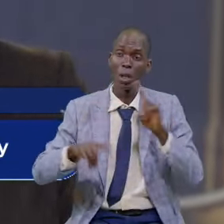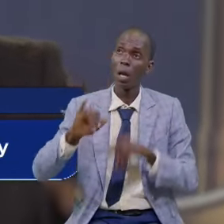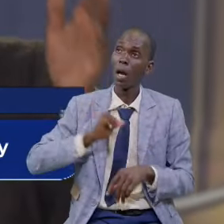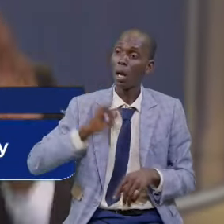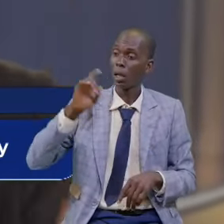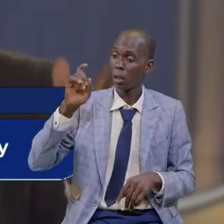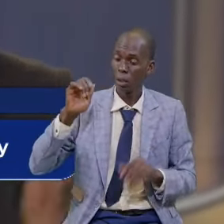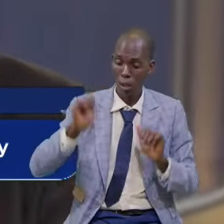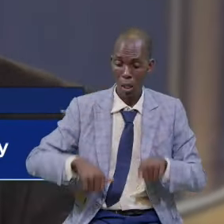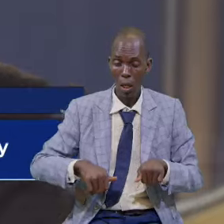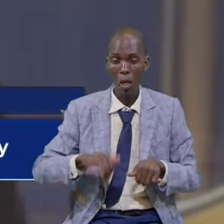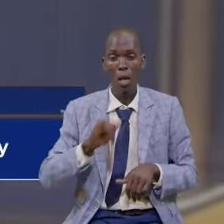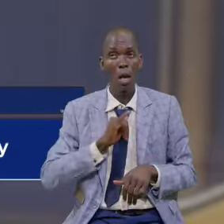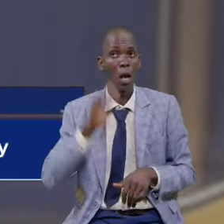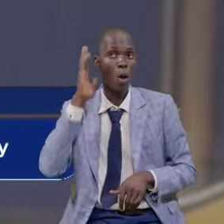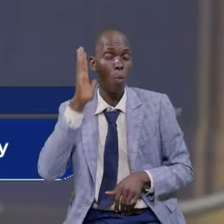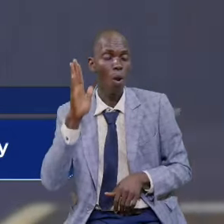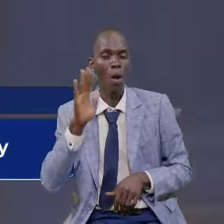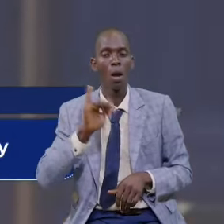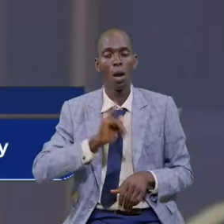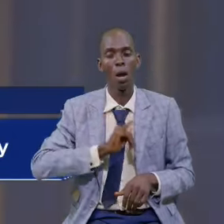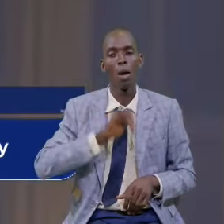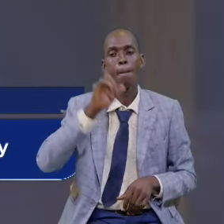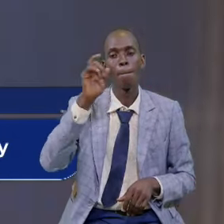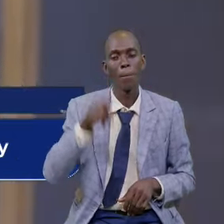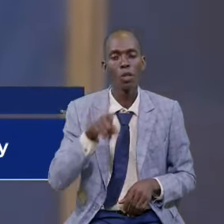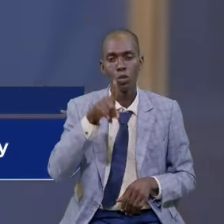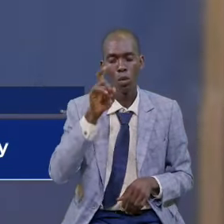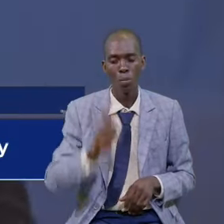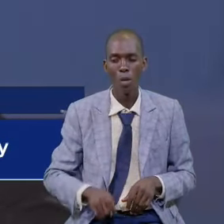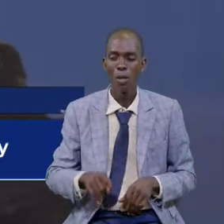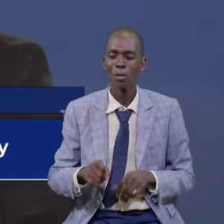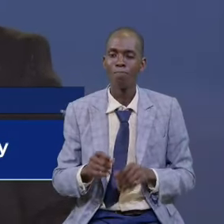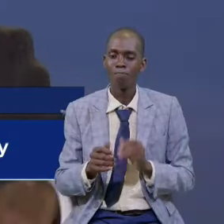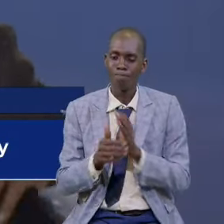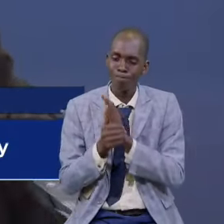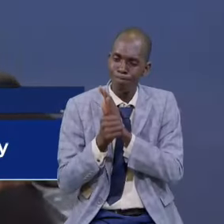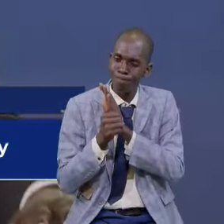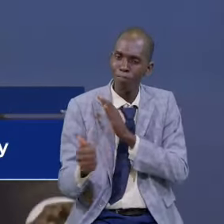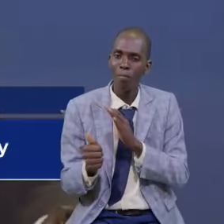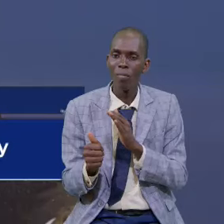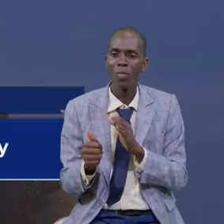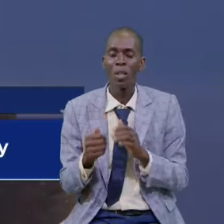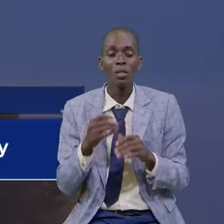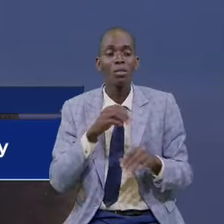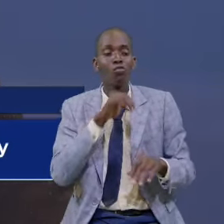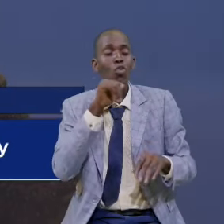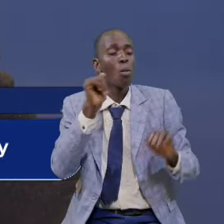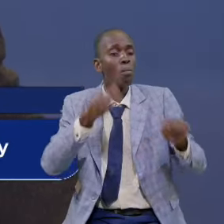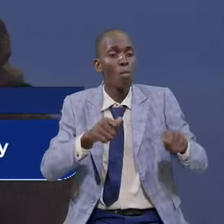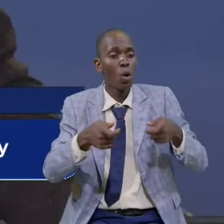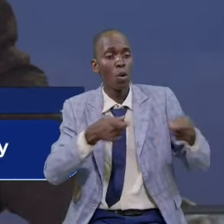I must, you will master uncontrollable self